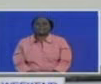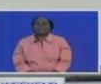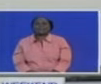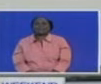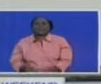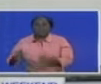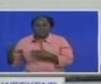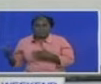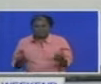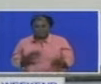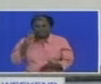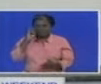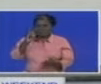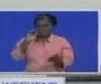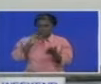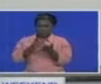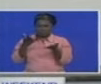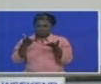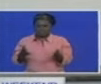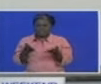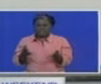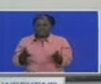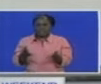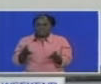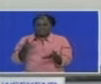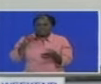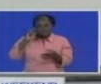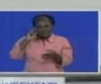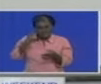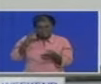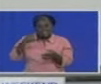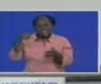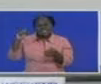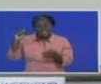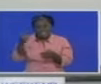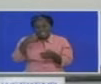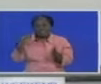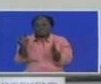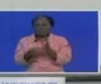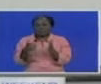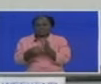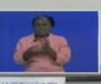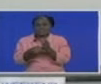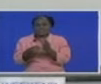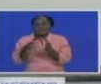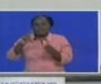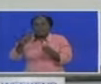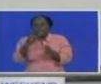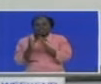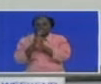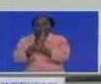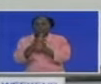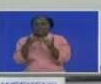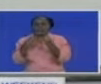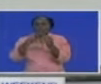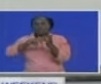Right, welcome to Checkpoint, and today we're discussing Kenya's foreign dilemma. You did see that story by Asha Mulu a little earlier on, talking about the fallout